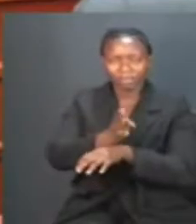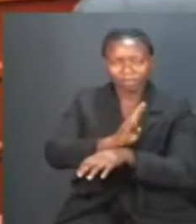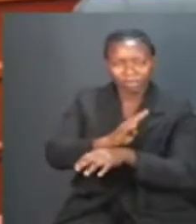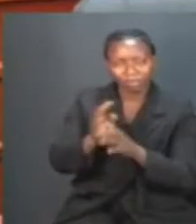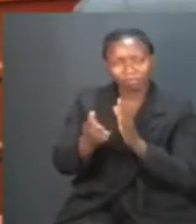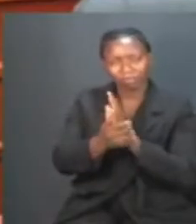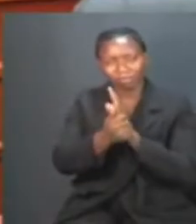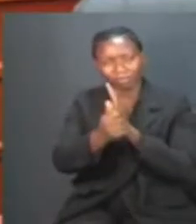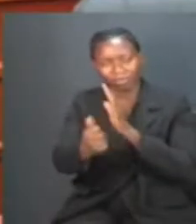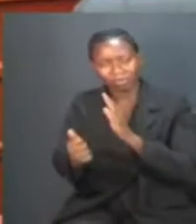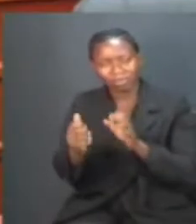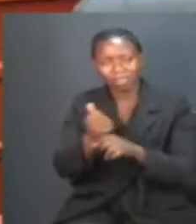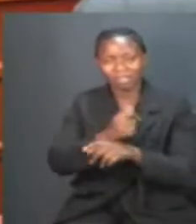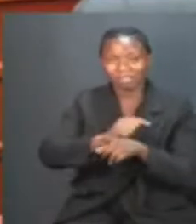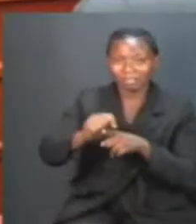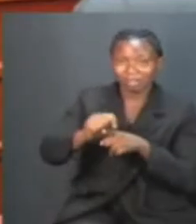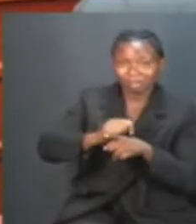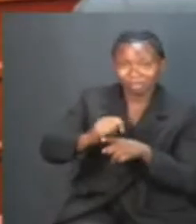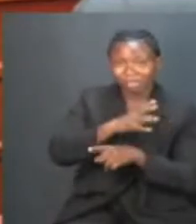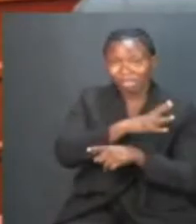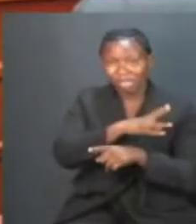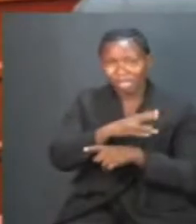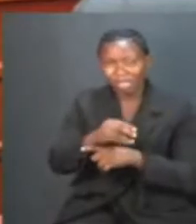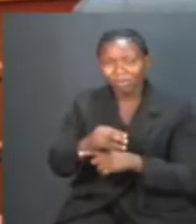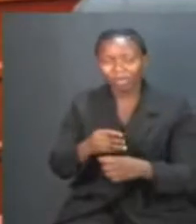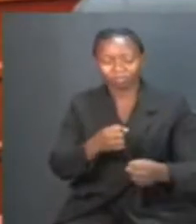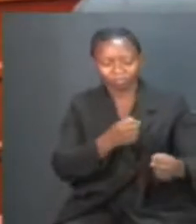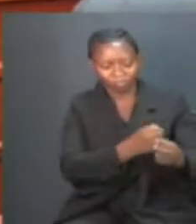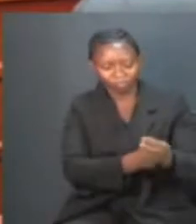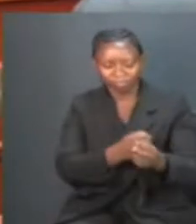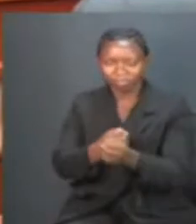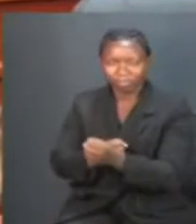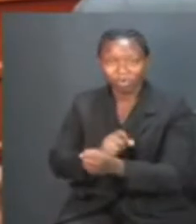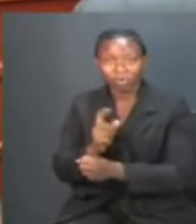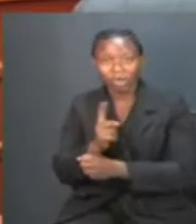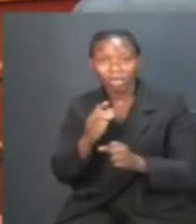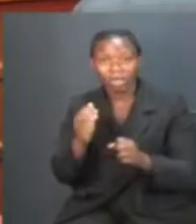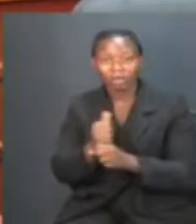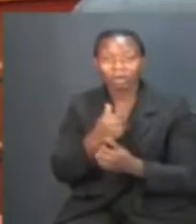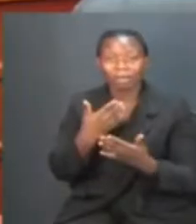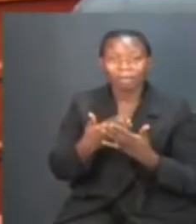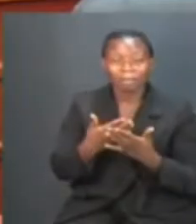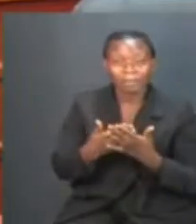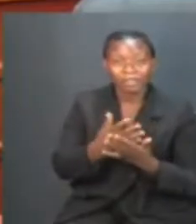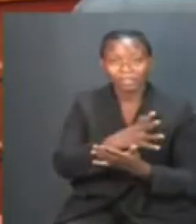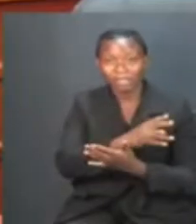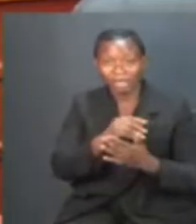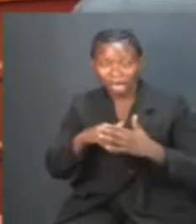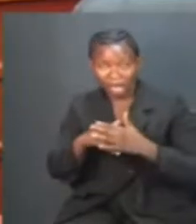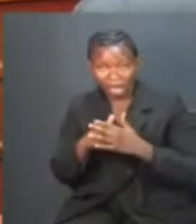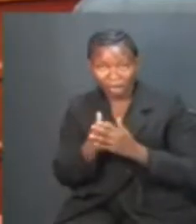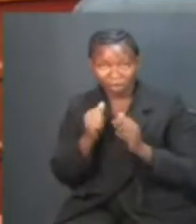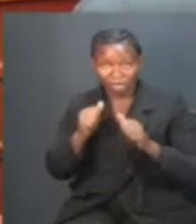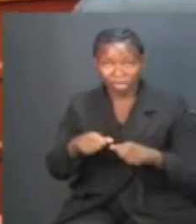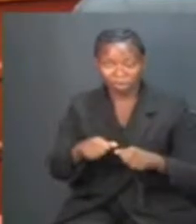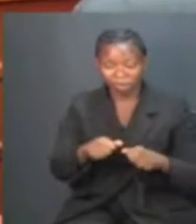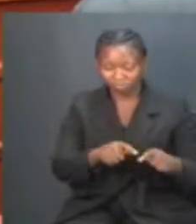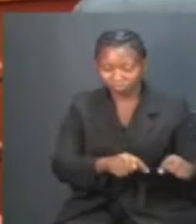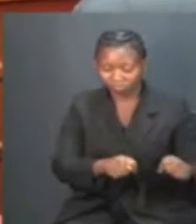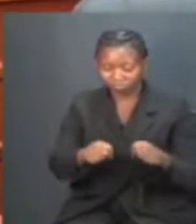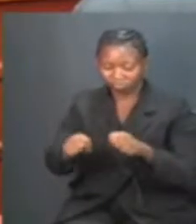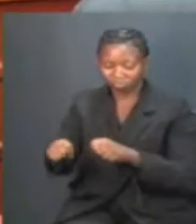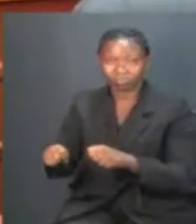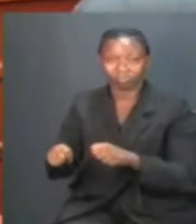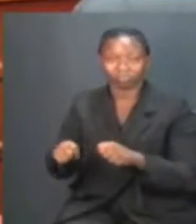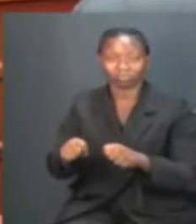to get the training, and to get the guidance where they can get capital and how they can transform their